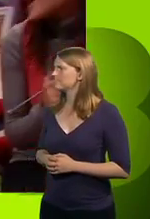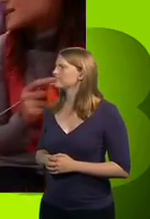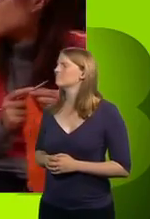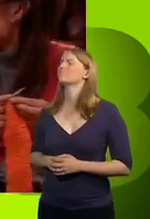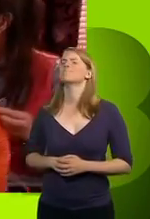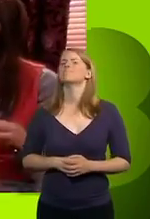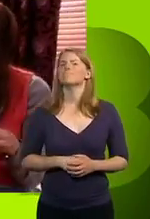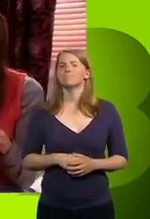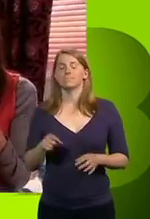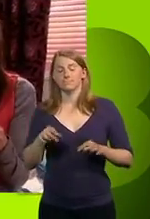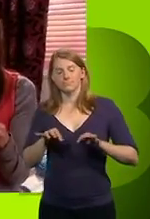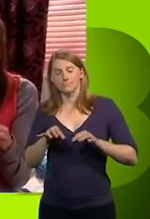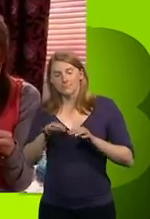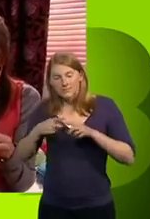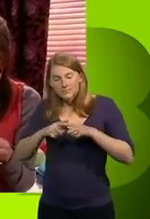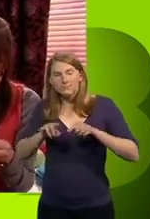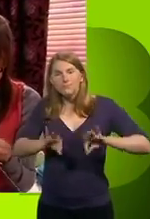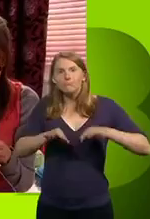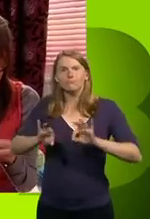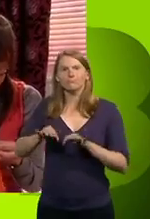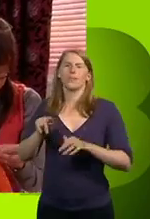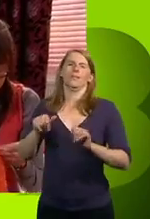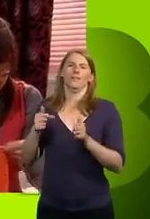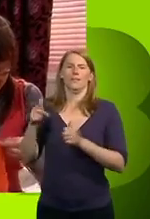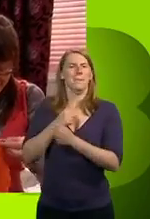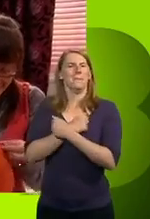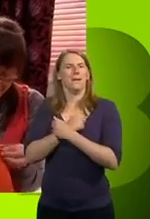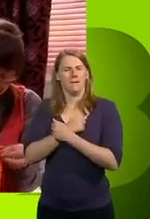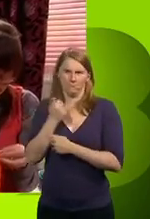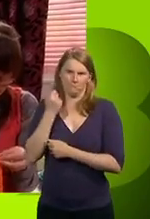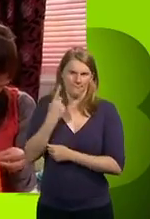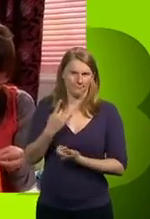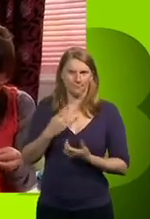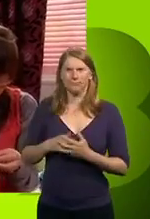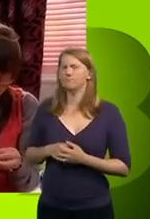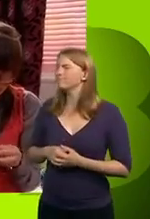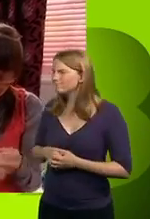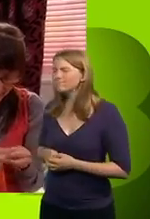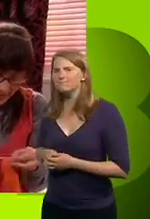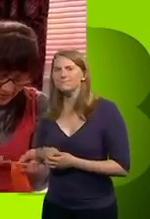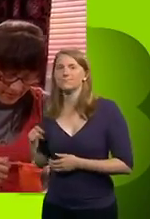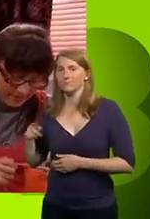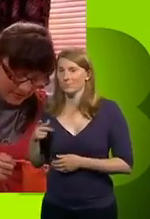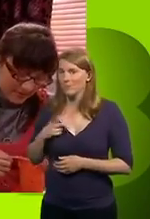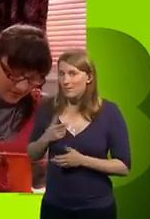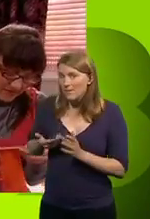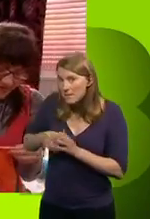Booties for bears was a much better idea. There you are, all cosy. Oh, do you want a pair? Come in right